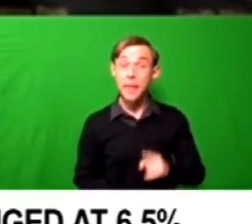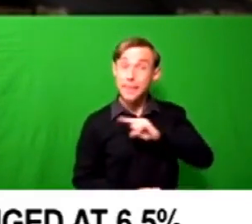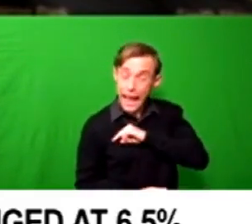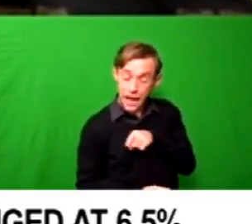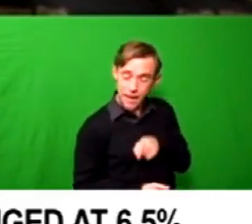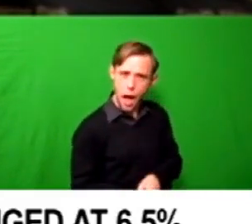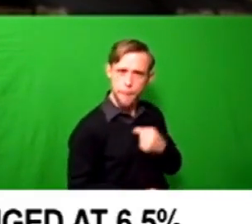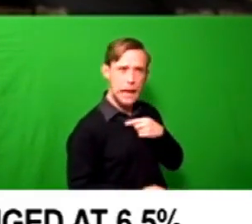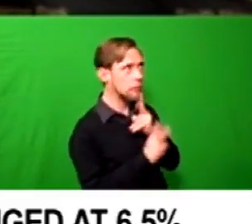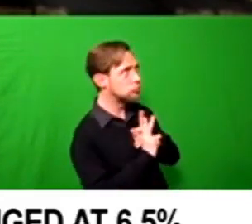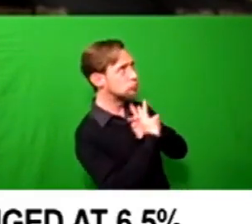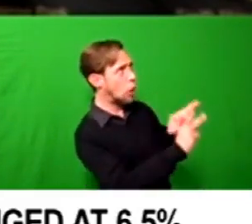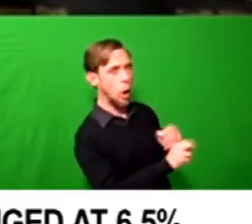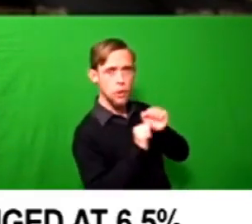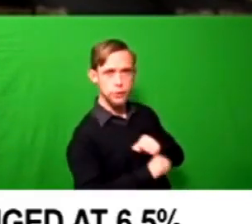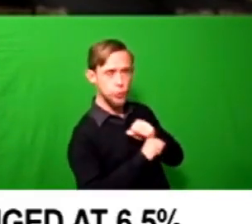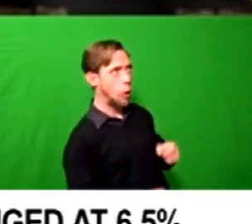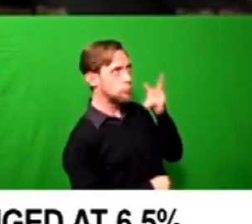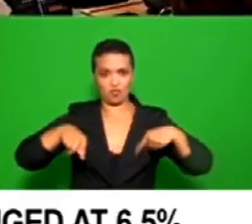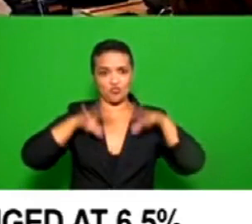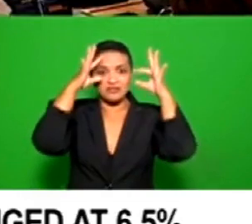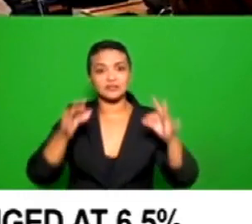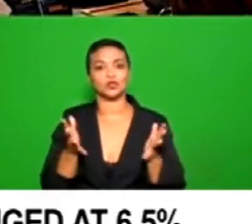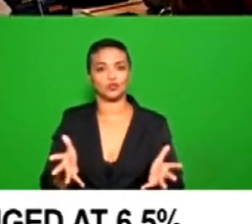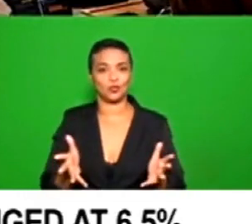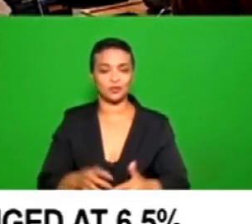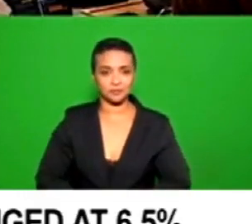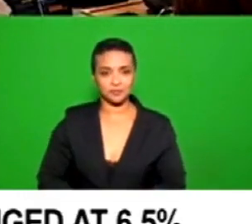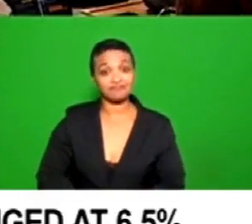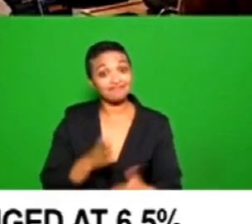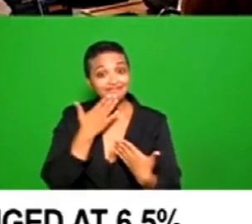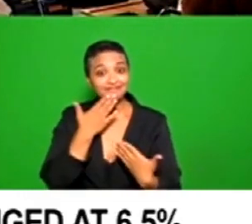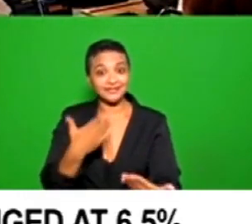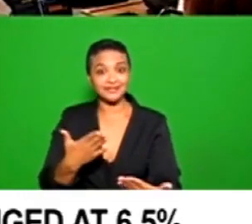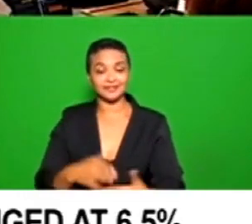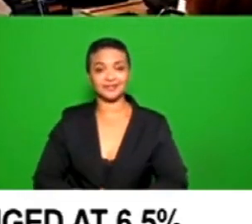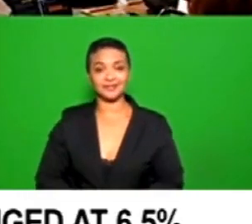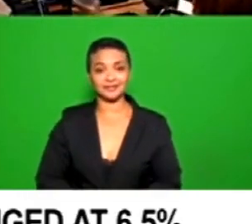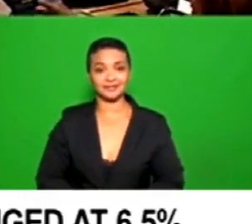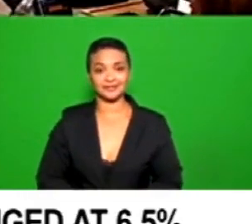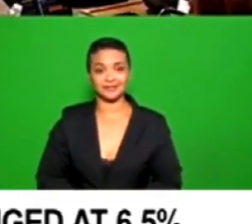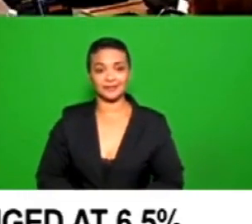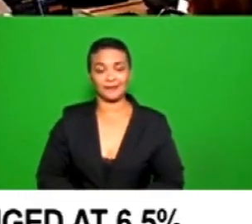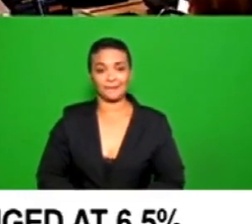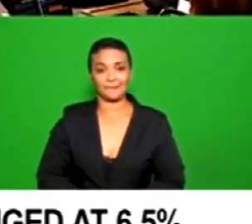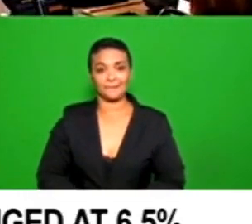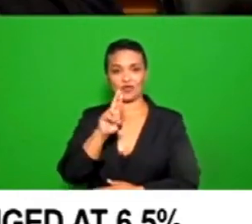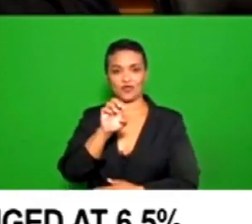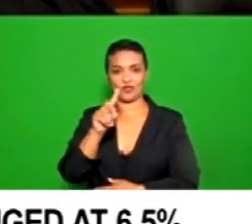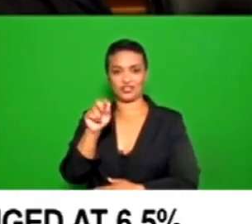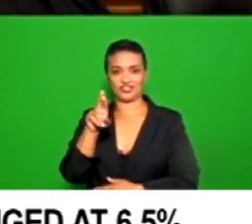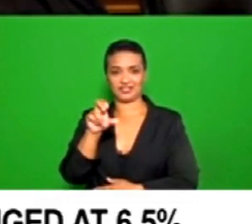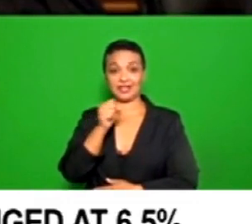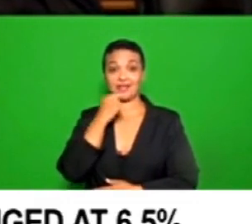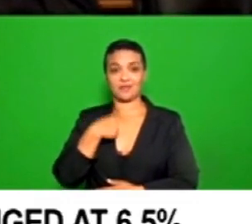the MPC welcomes the sustained moderation in inflation outcomes and inflation expectations. He says the committee would like to